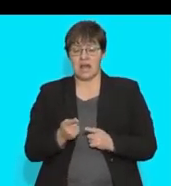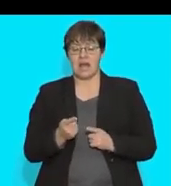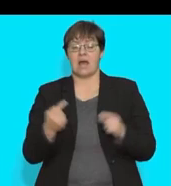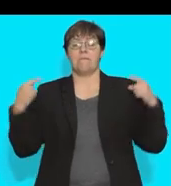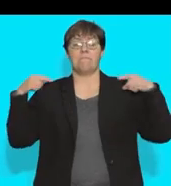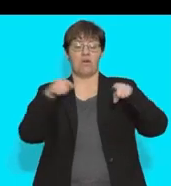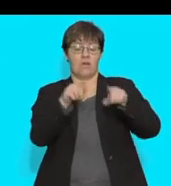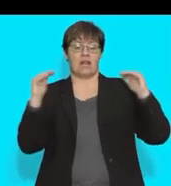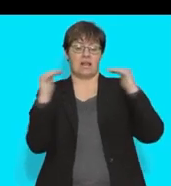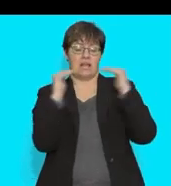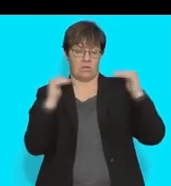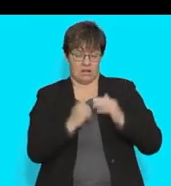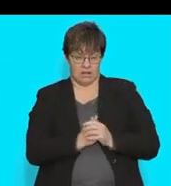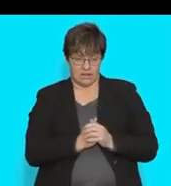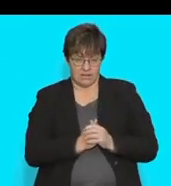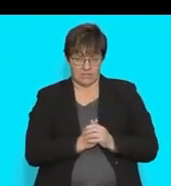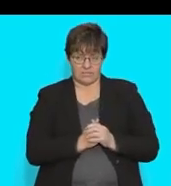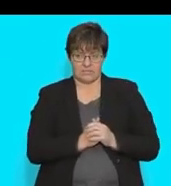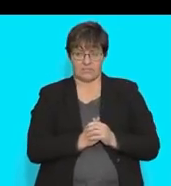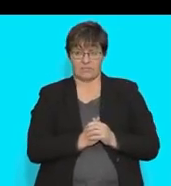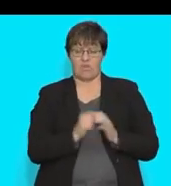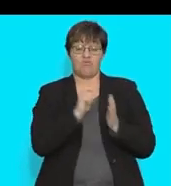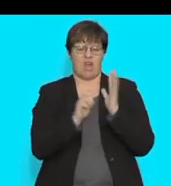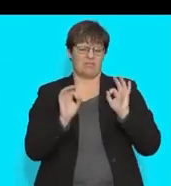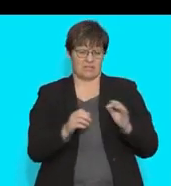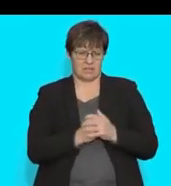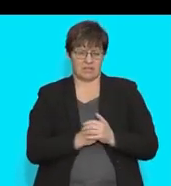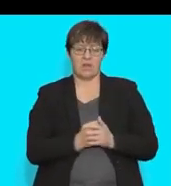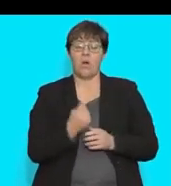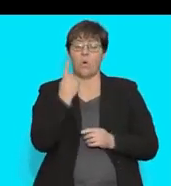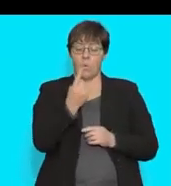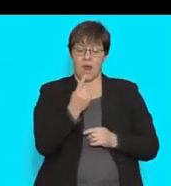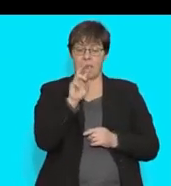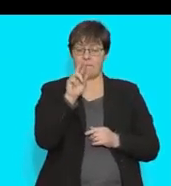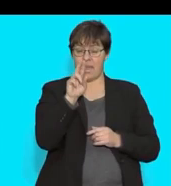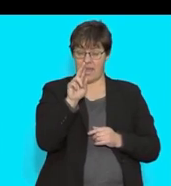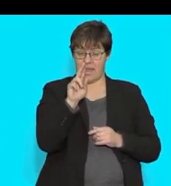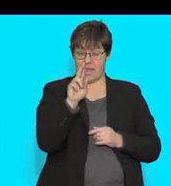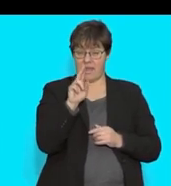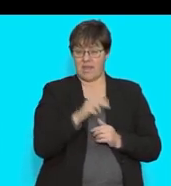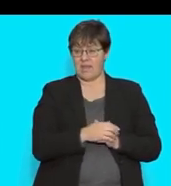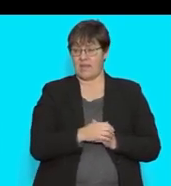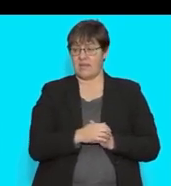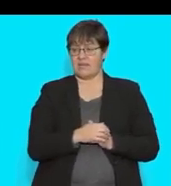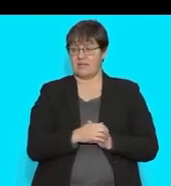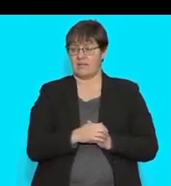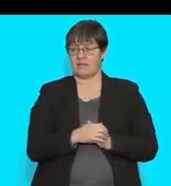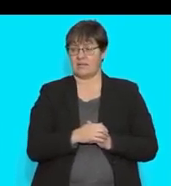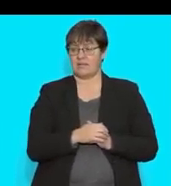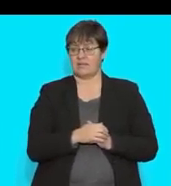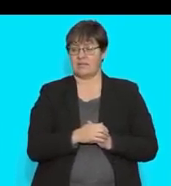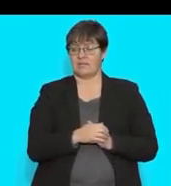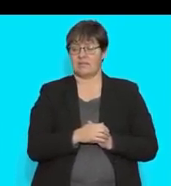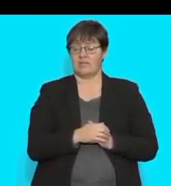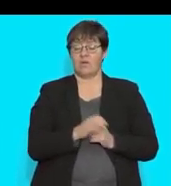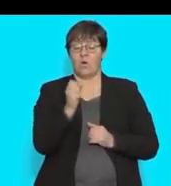is parallel and equal. Let me just write that properly for you. It is one pair of sides